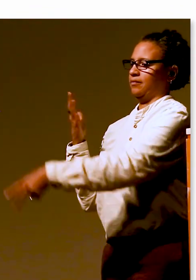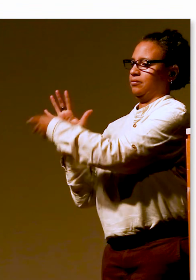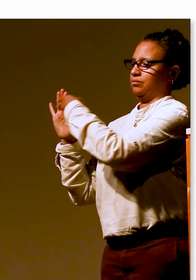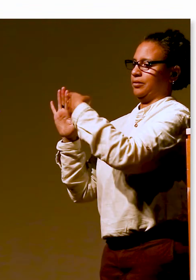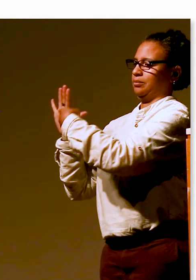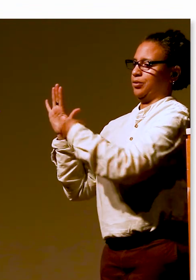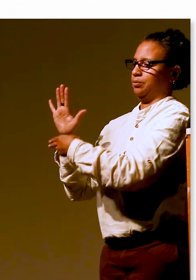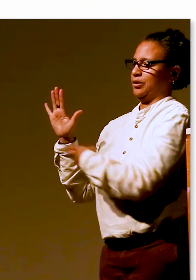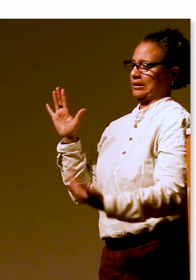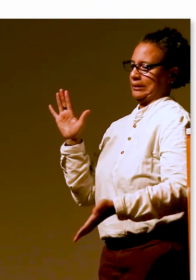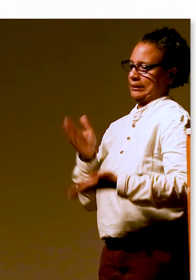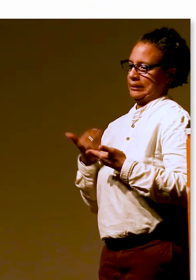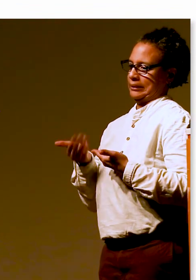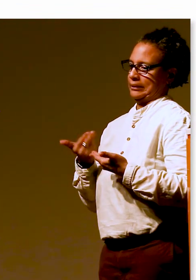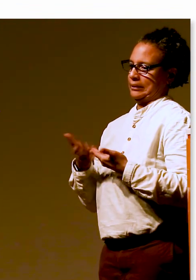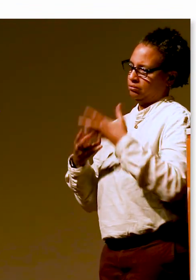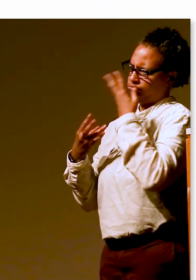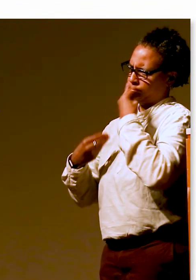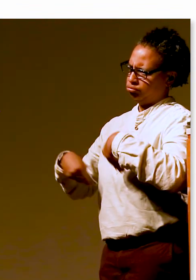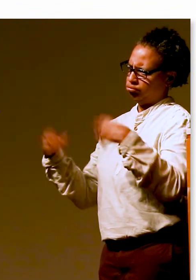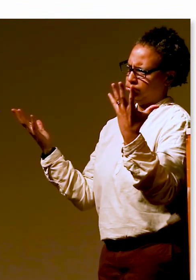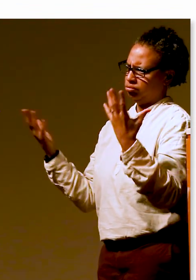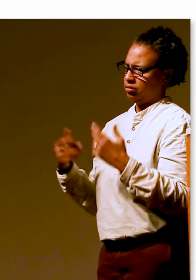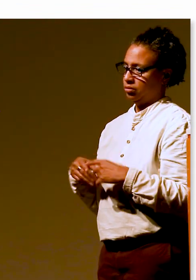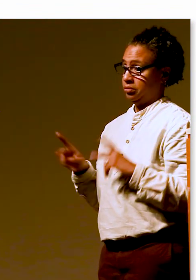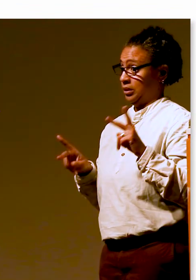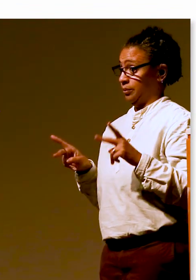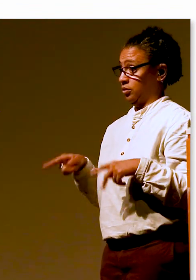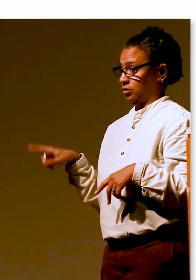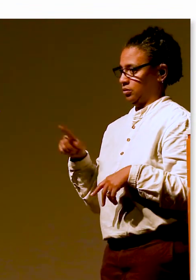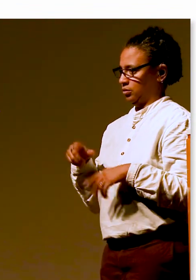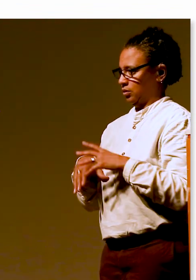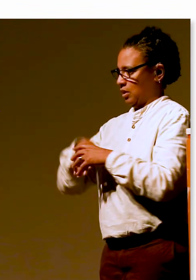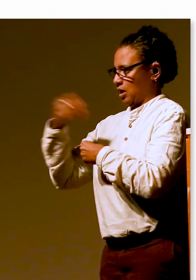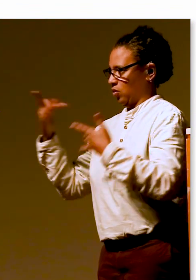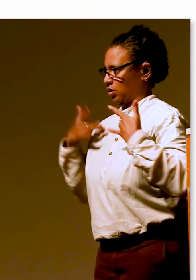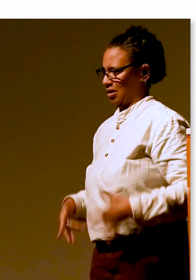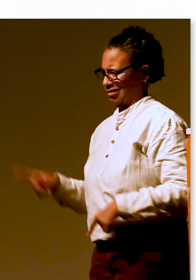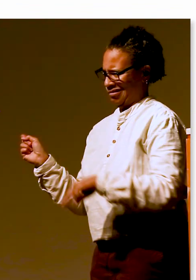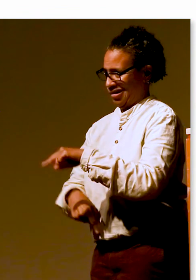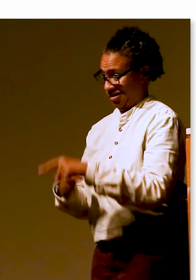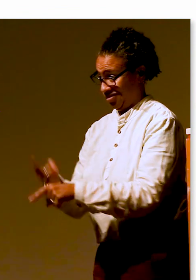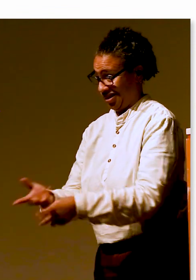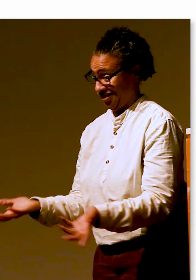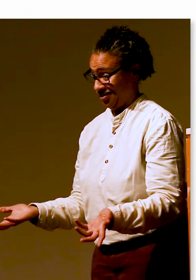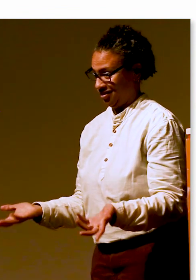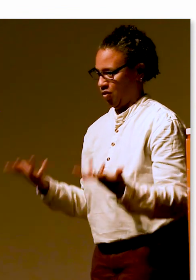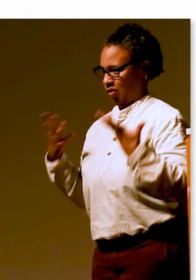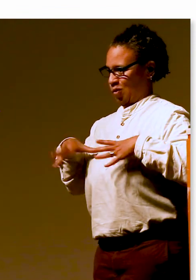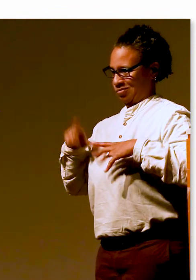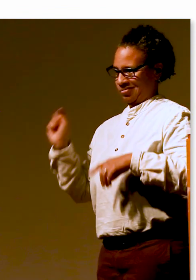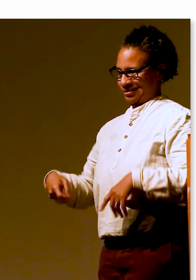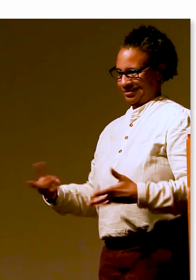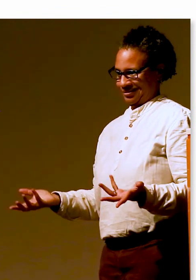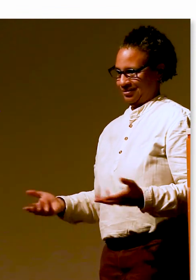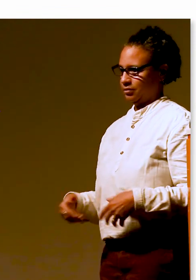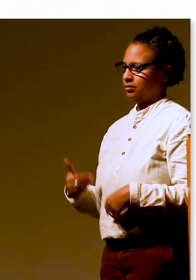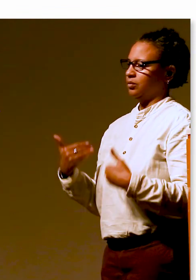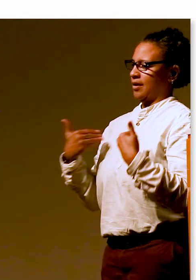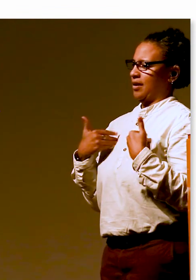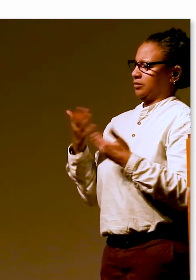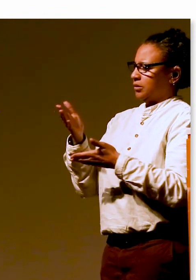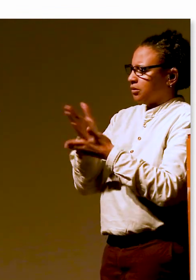is complicated. But I really love how, and this is like totally stealing language from my